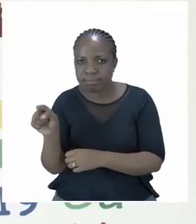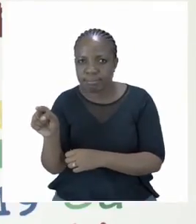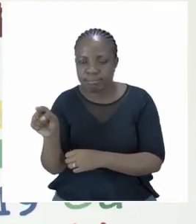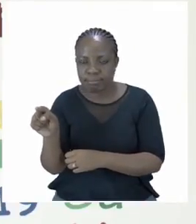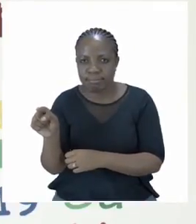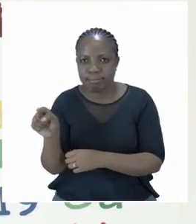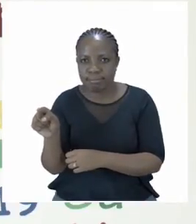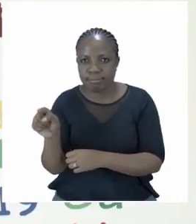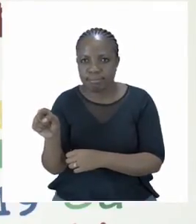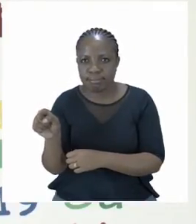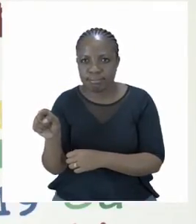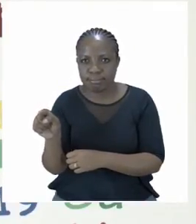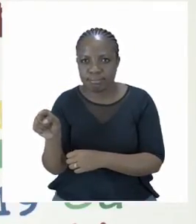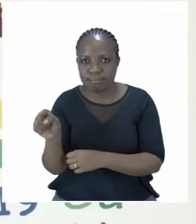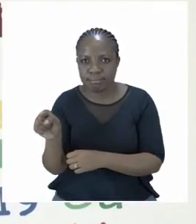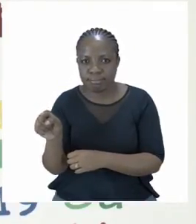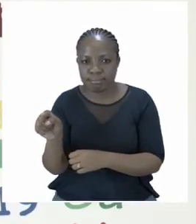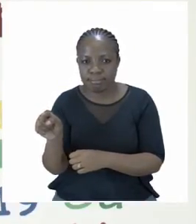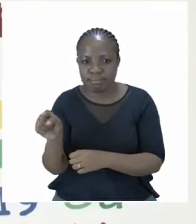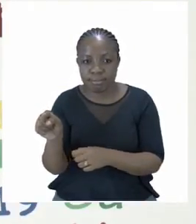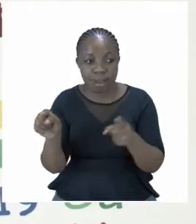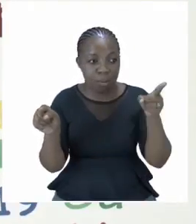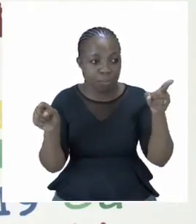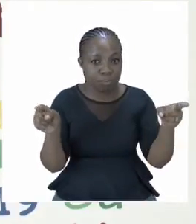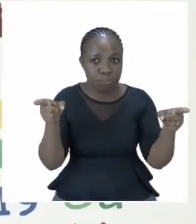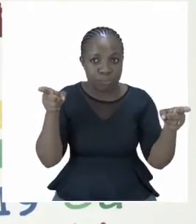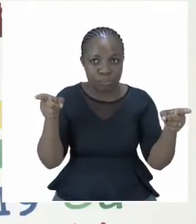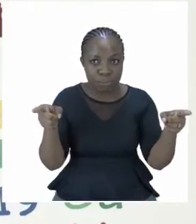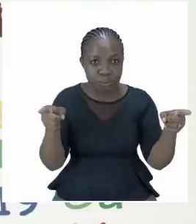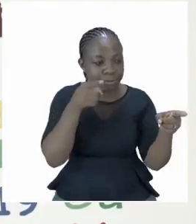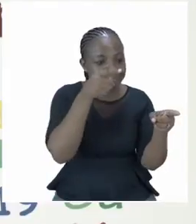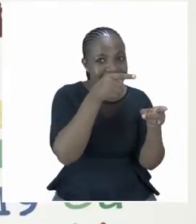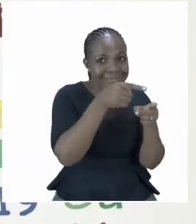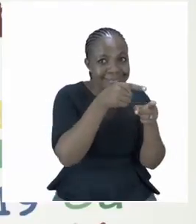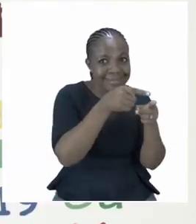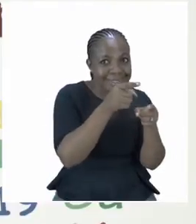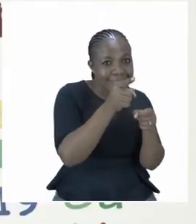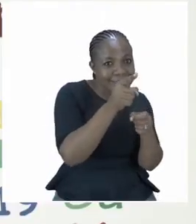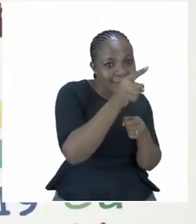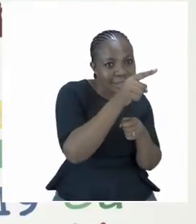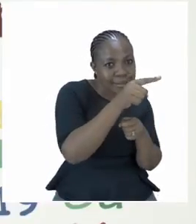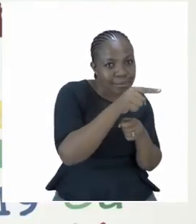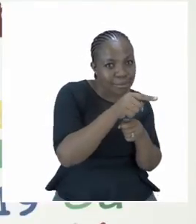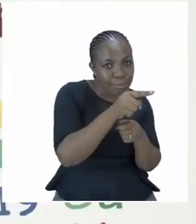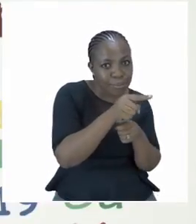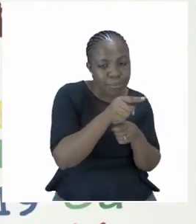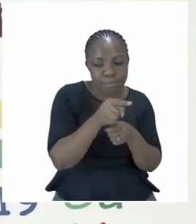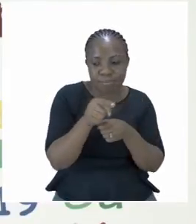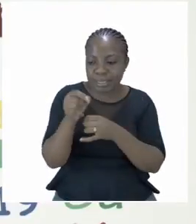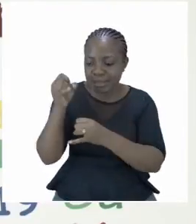to circle where the full stops are supposed to be. Then after that, you are going